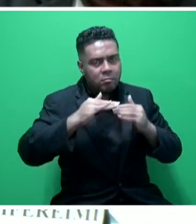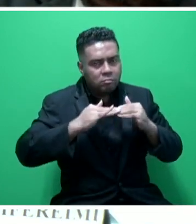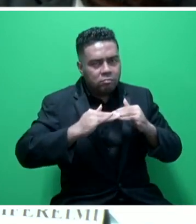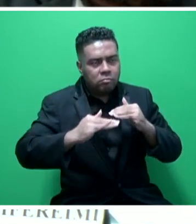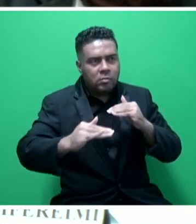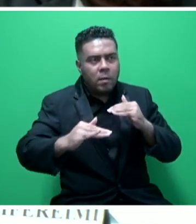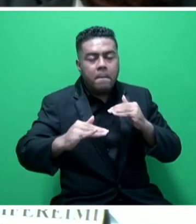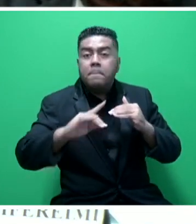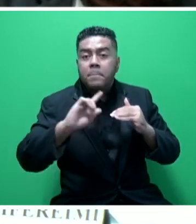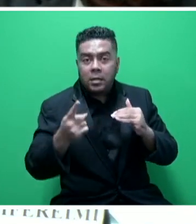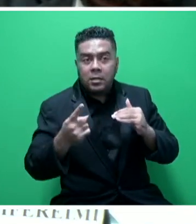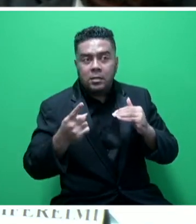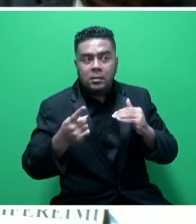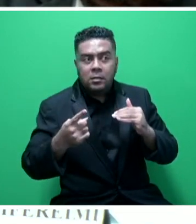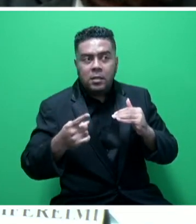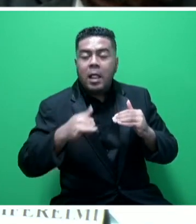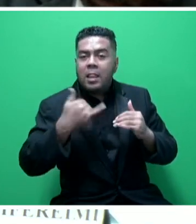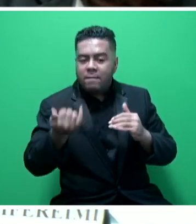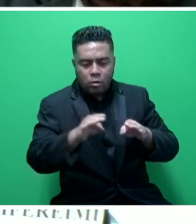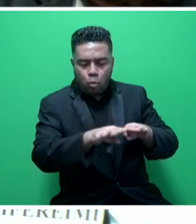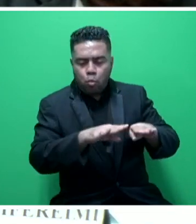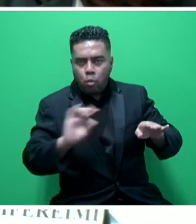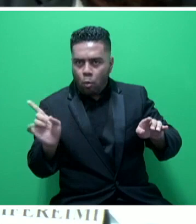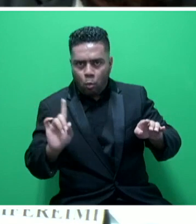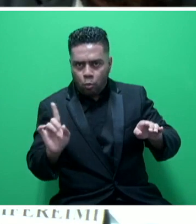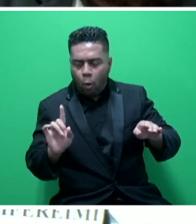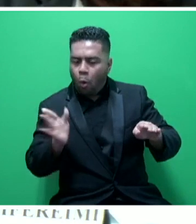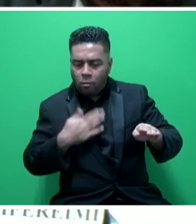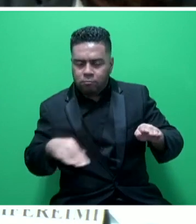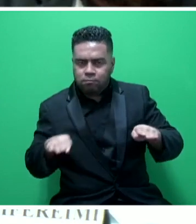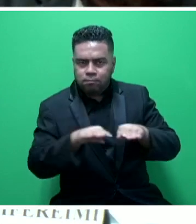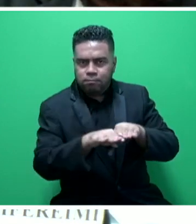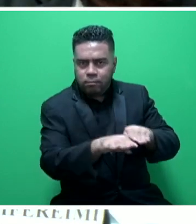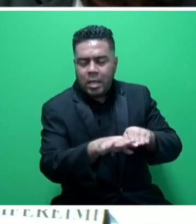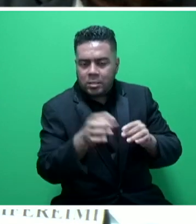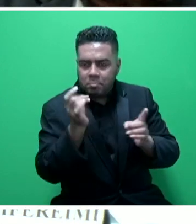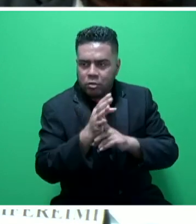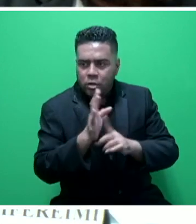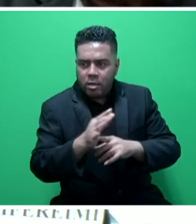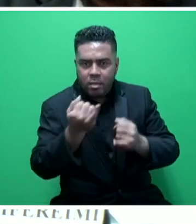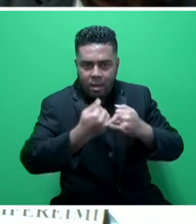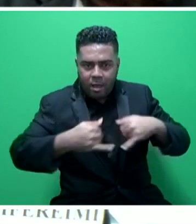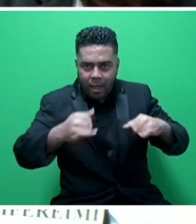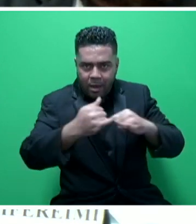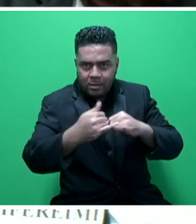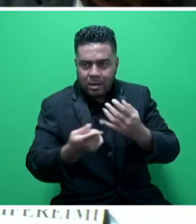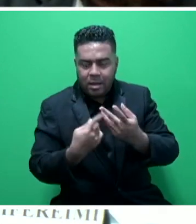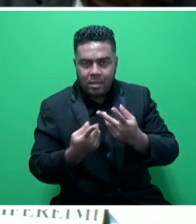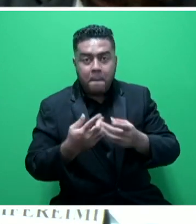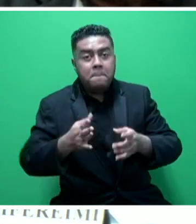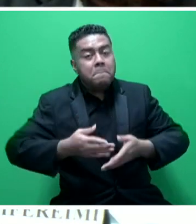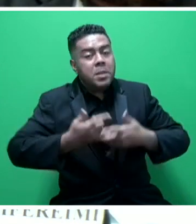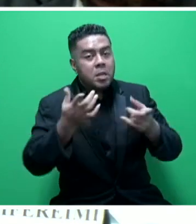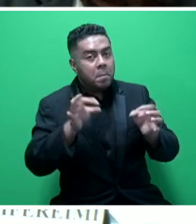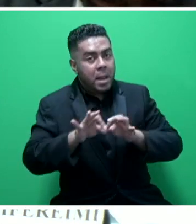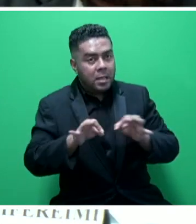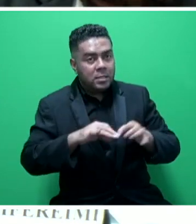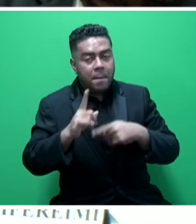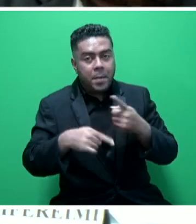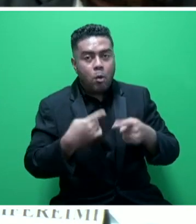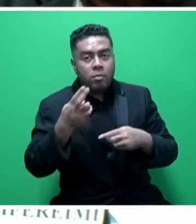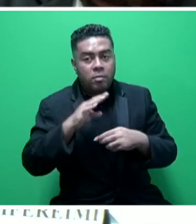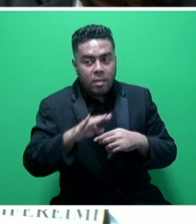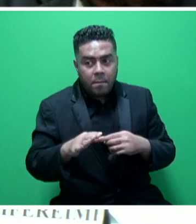sectors, but leaving no one behind. The maritime sector particularly, we have big plans about them, and of course